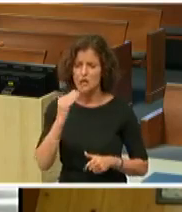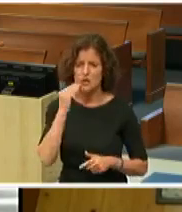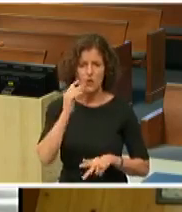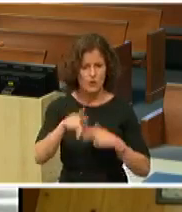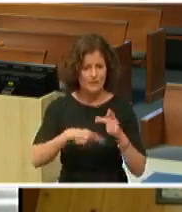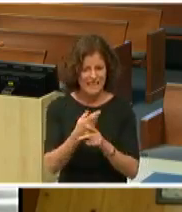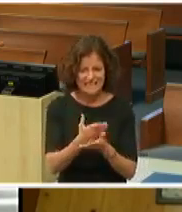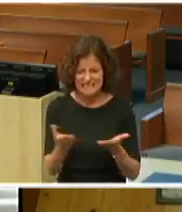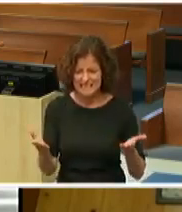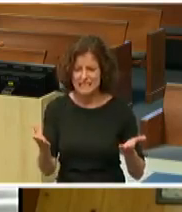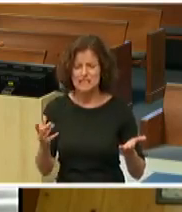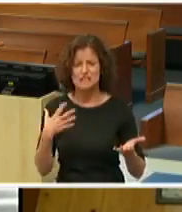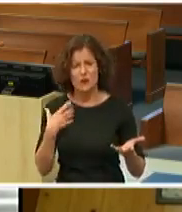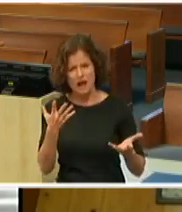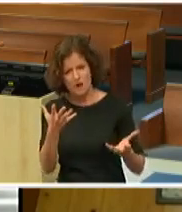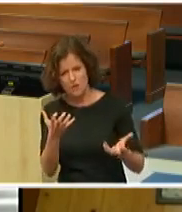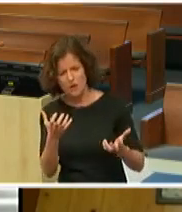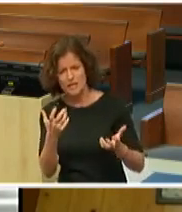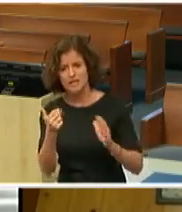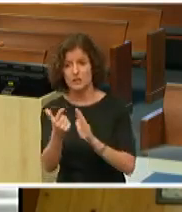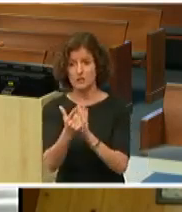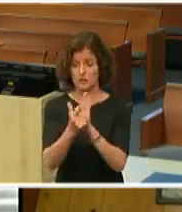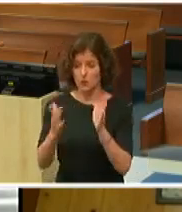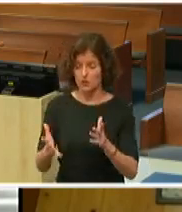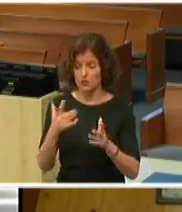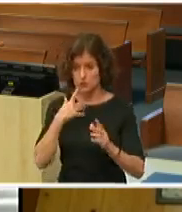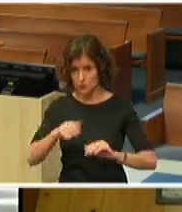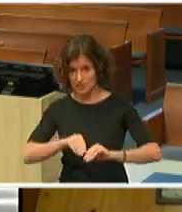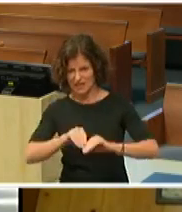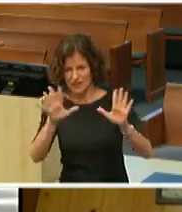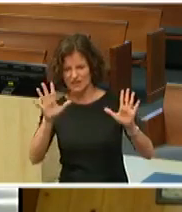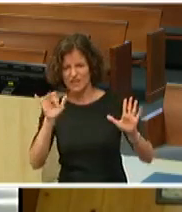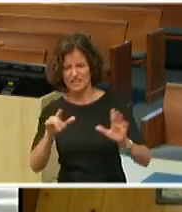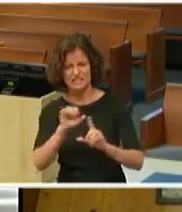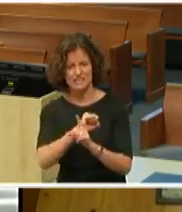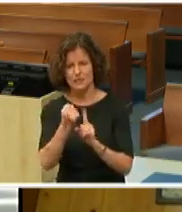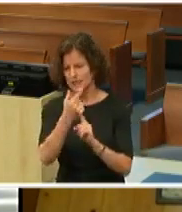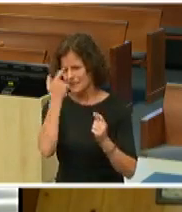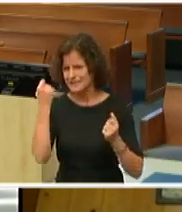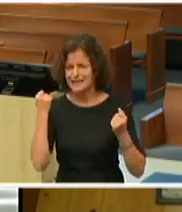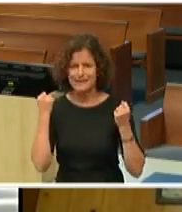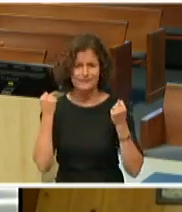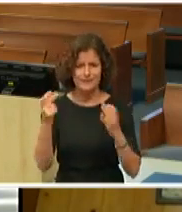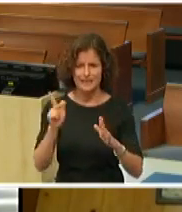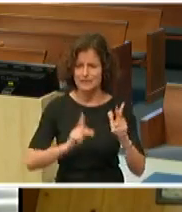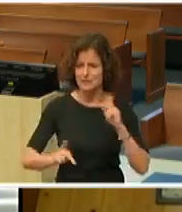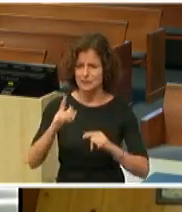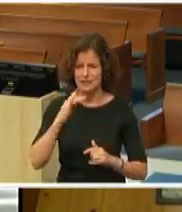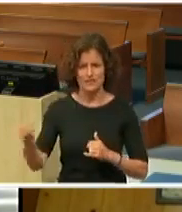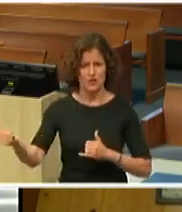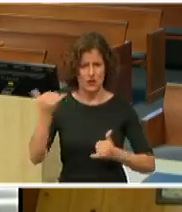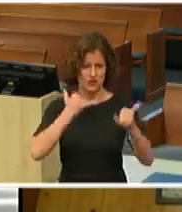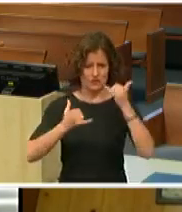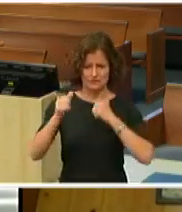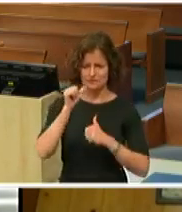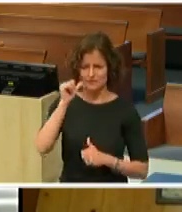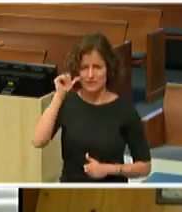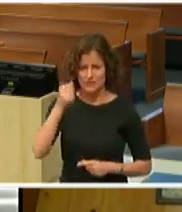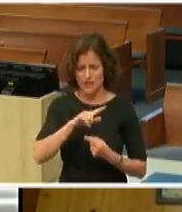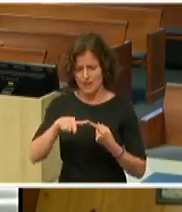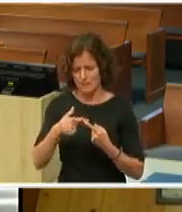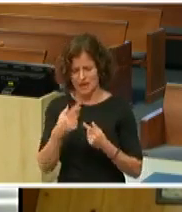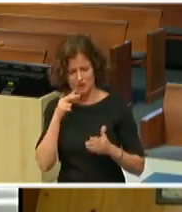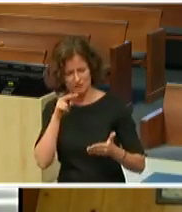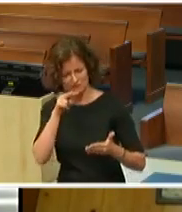and that stuff. So I just wanted the attorney to clarify that, because I had a lot of people to also call me yesterday in reference to what